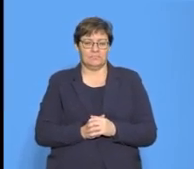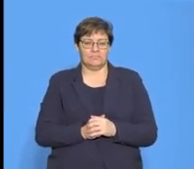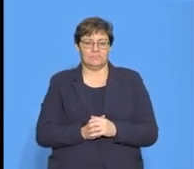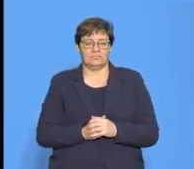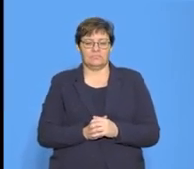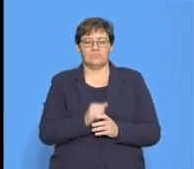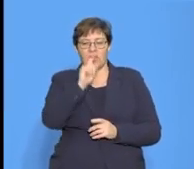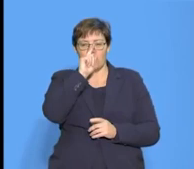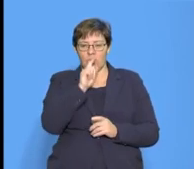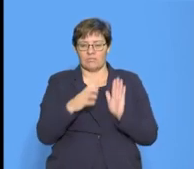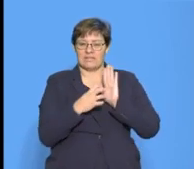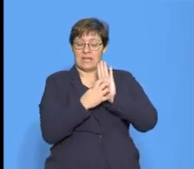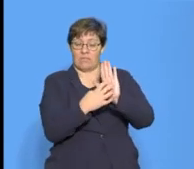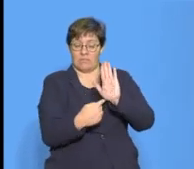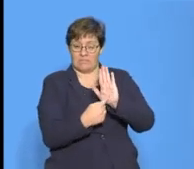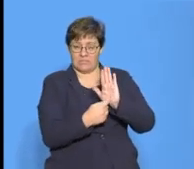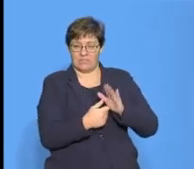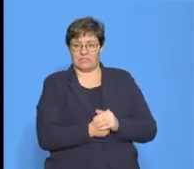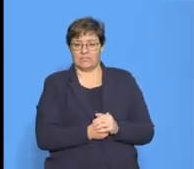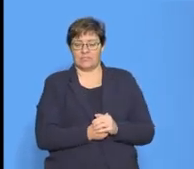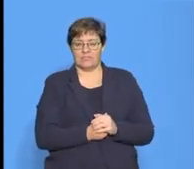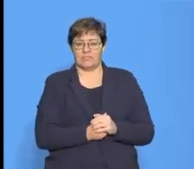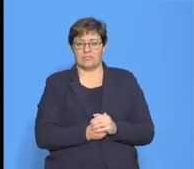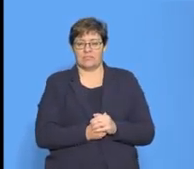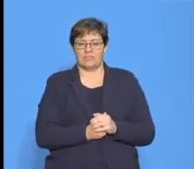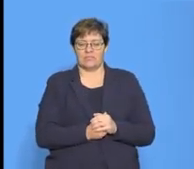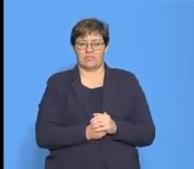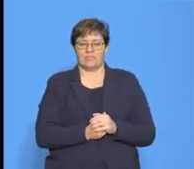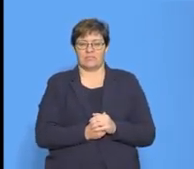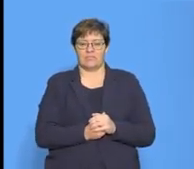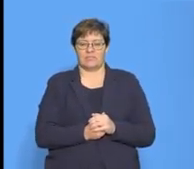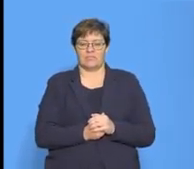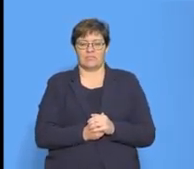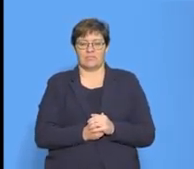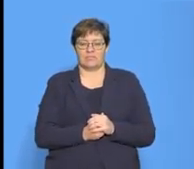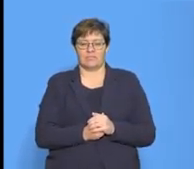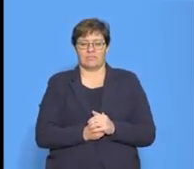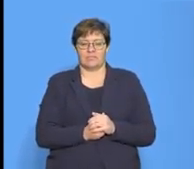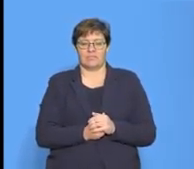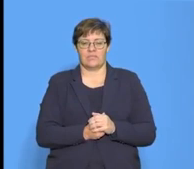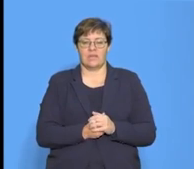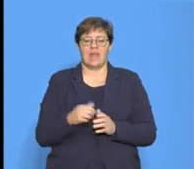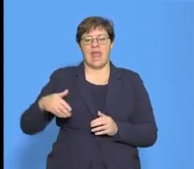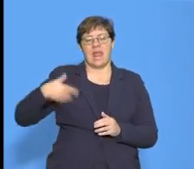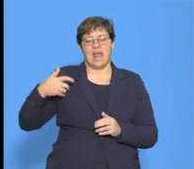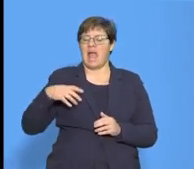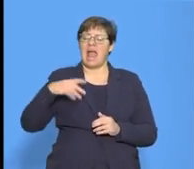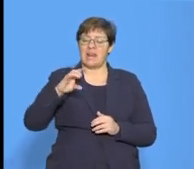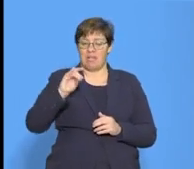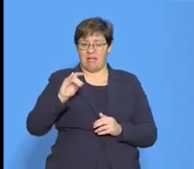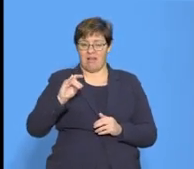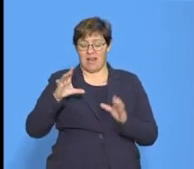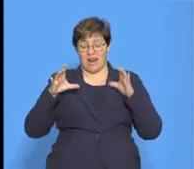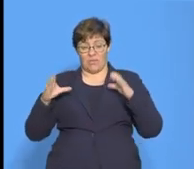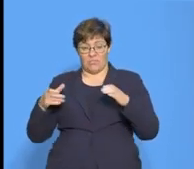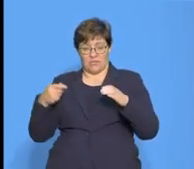All right, so let's have a look at this diagram. We can see that it's the animal kingdom,